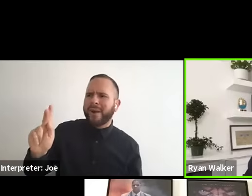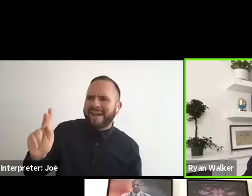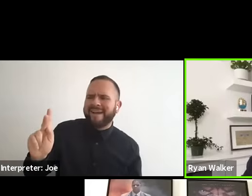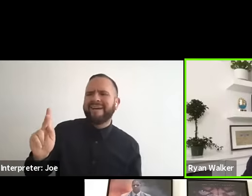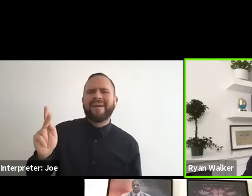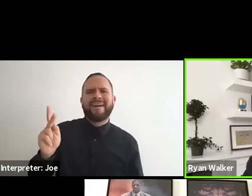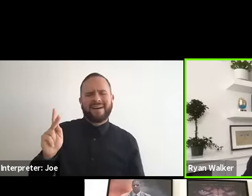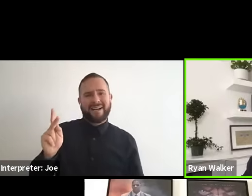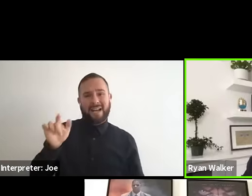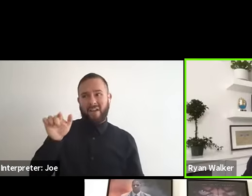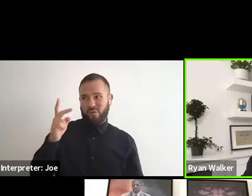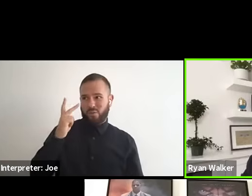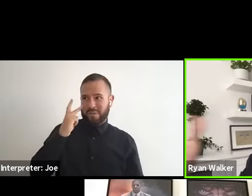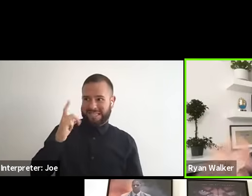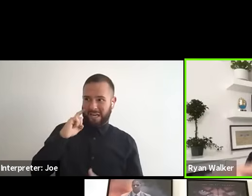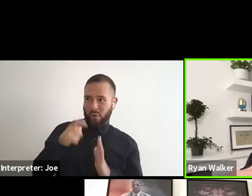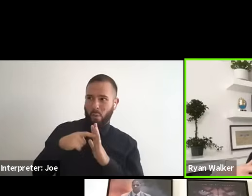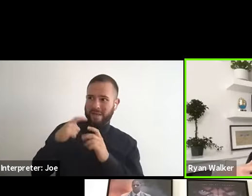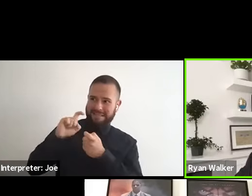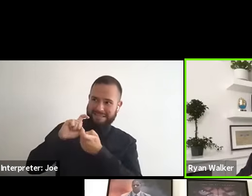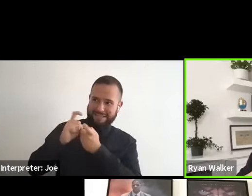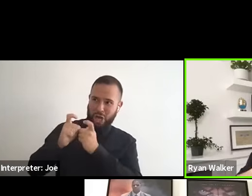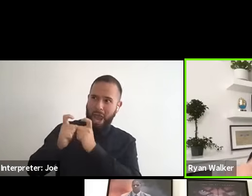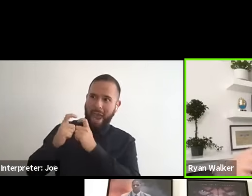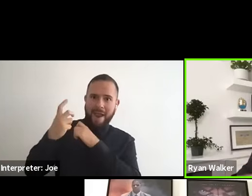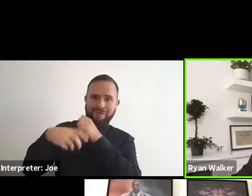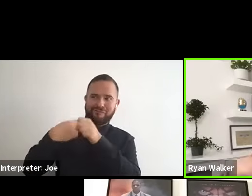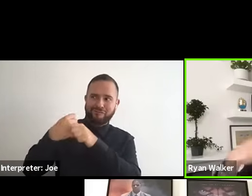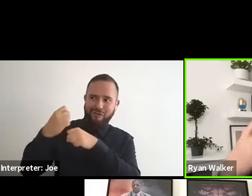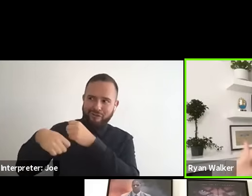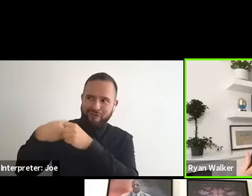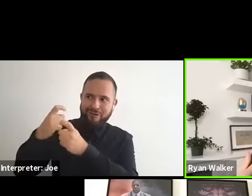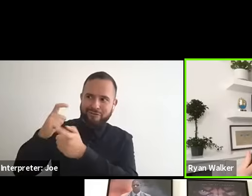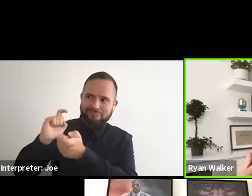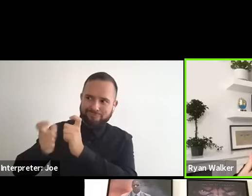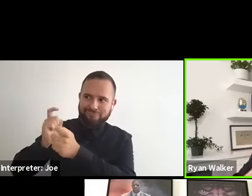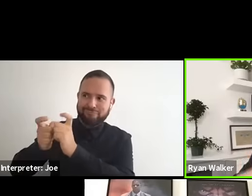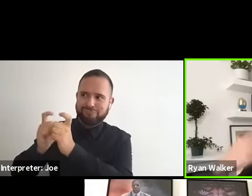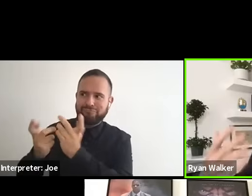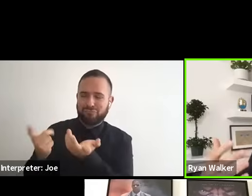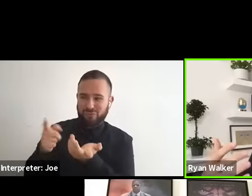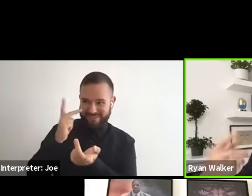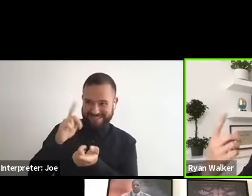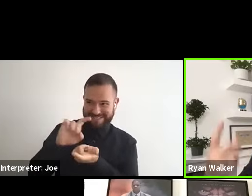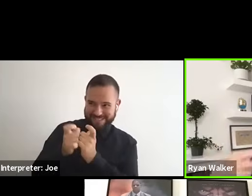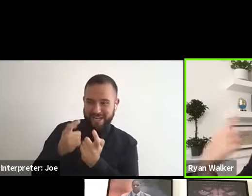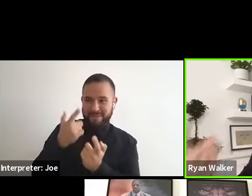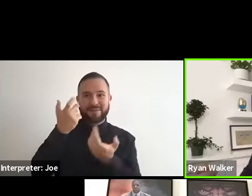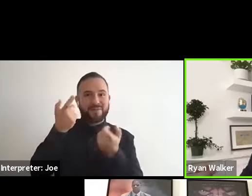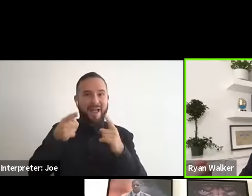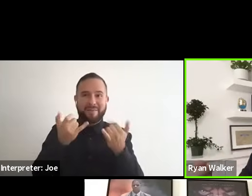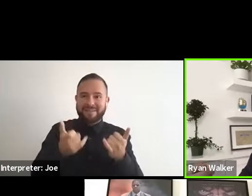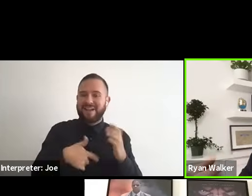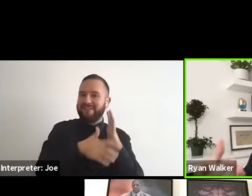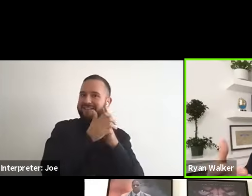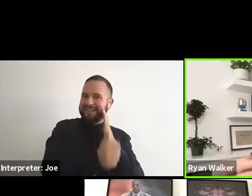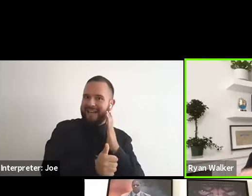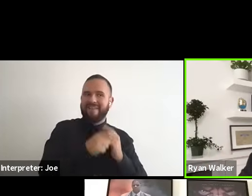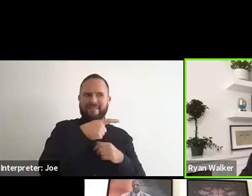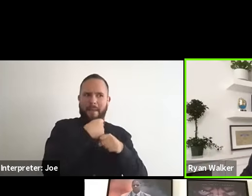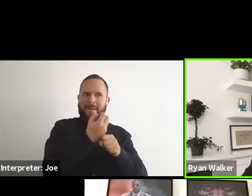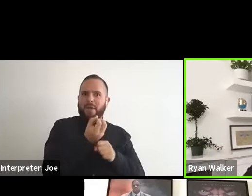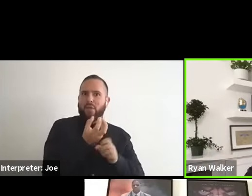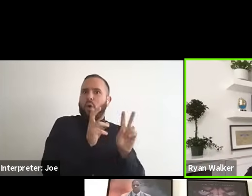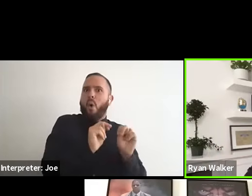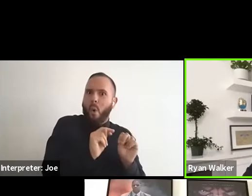that change over the last couple of years as far as talent actually creating their own content, distributing it, and then getting the attention of those in the industry, like